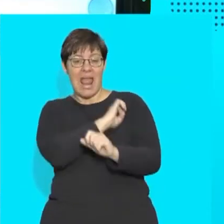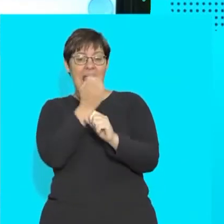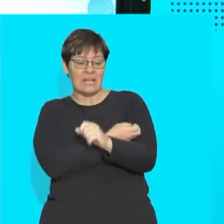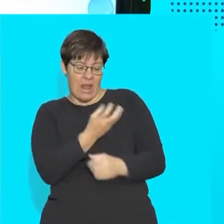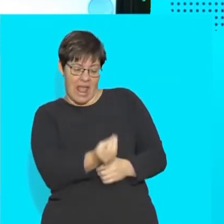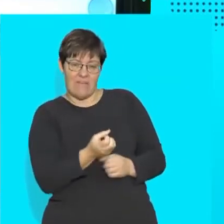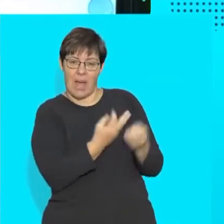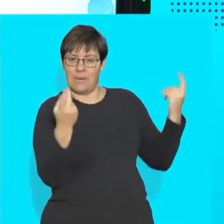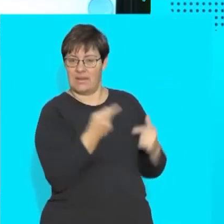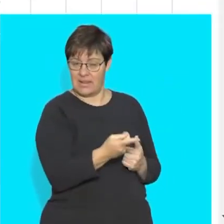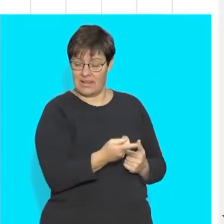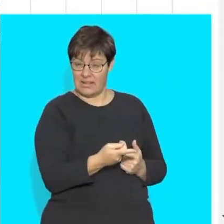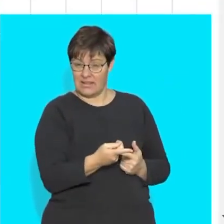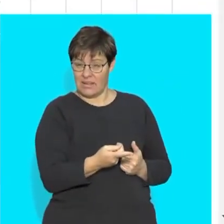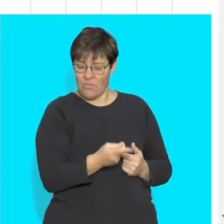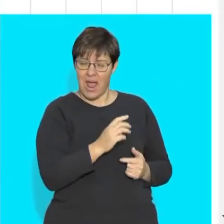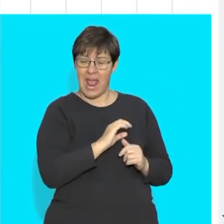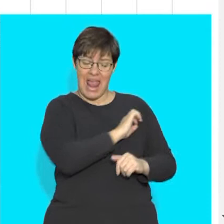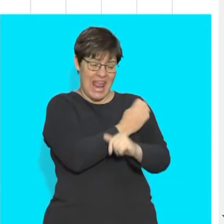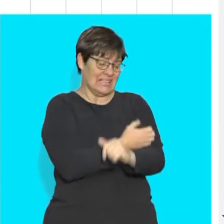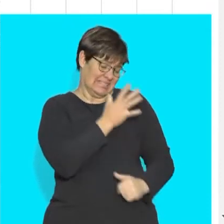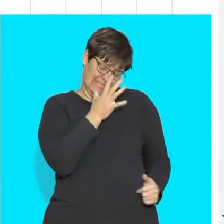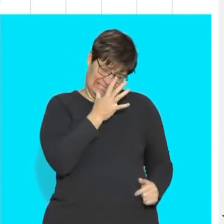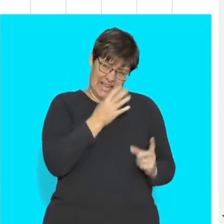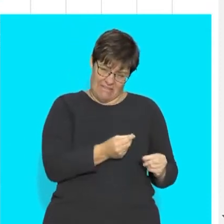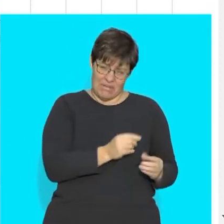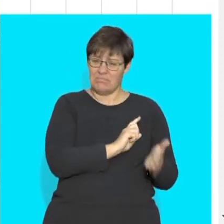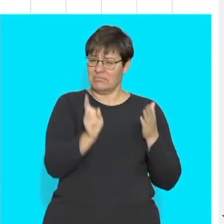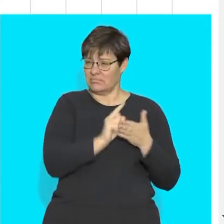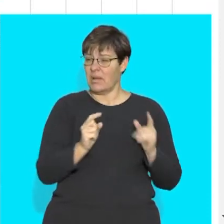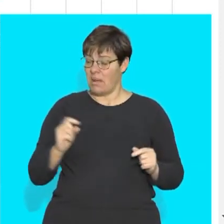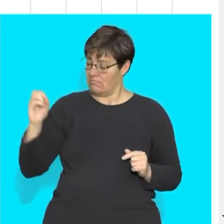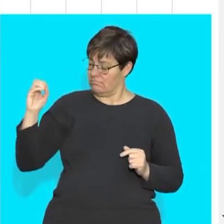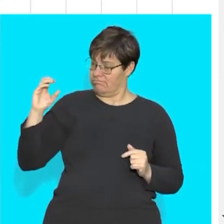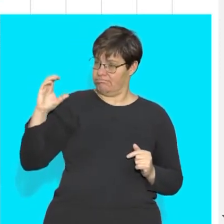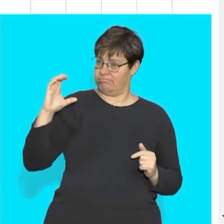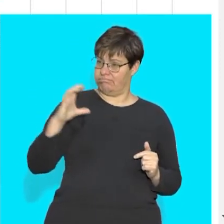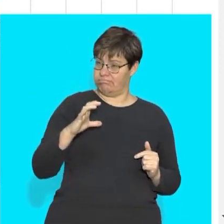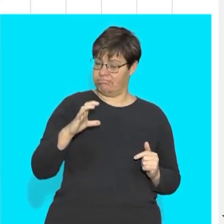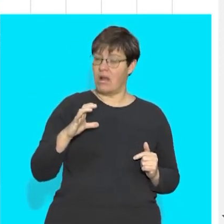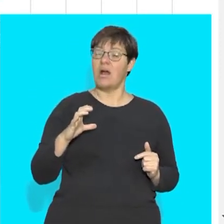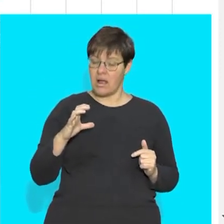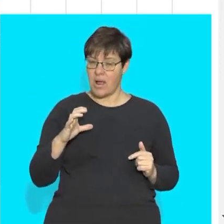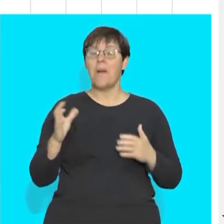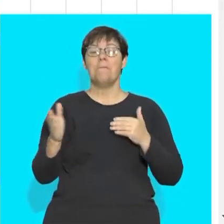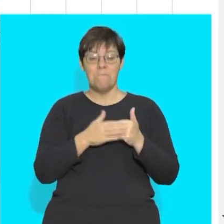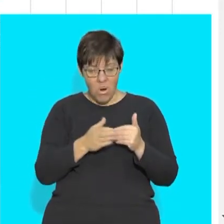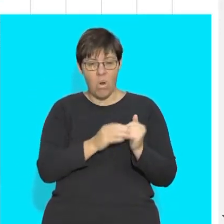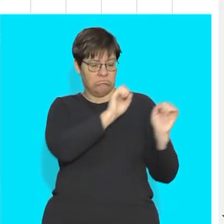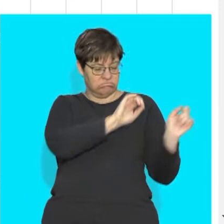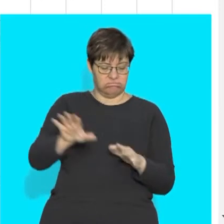much energy they have. If now I increase the intensity, we can